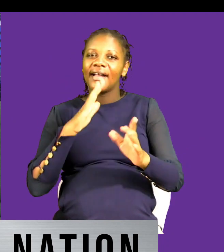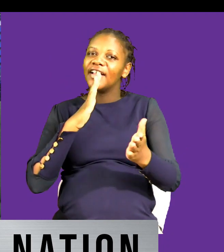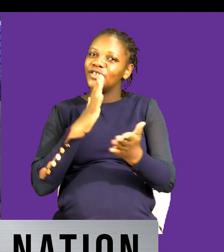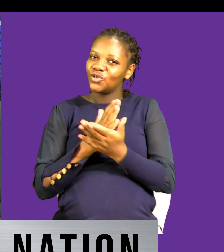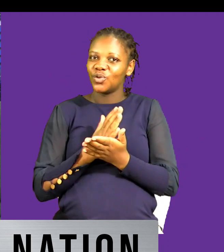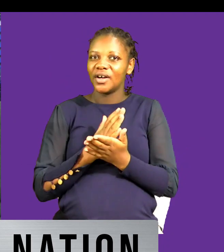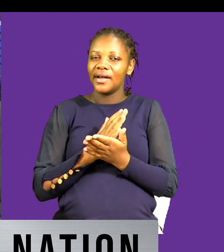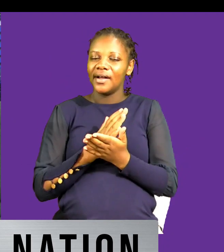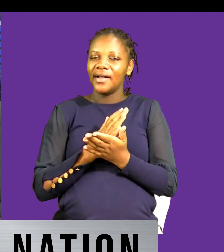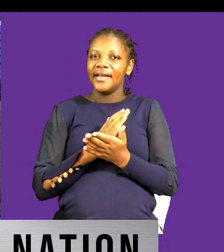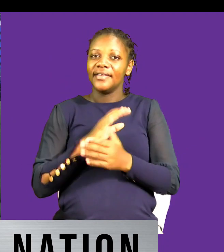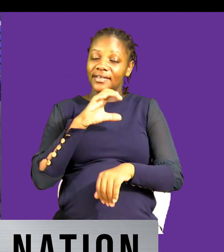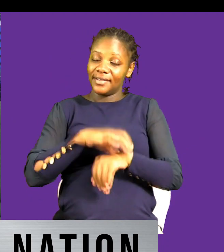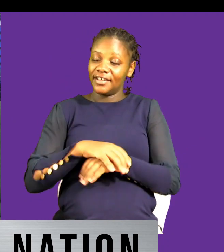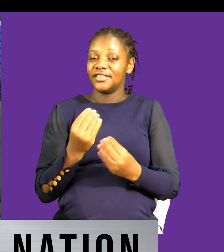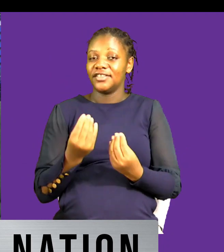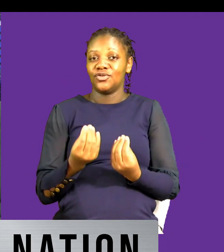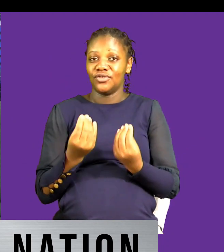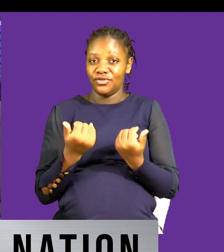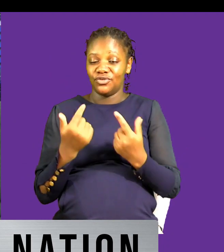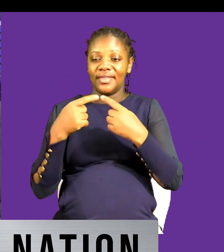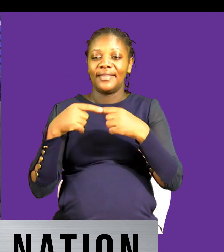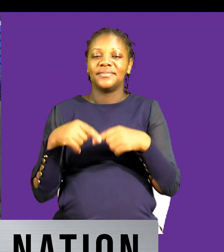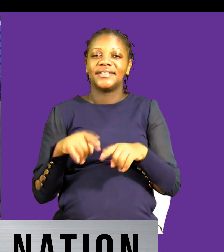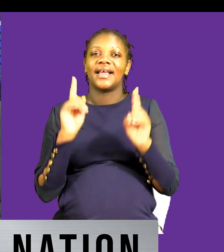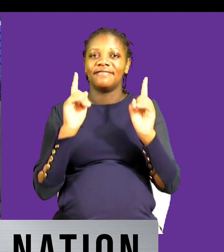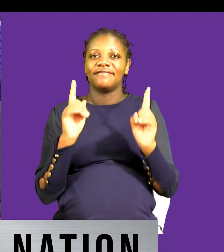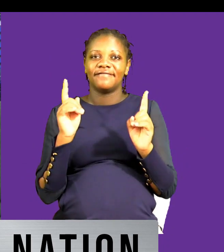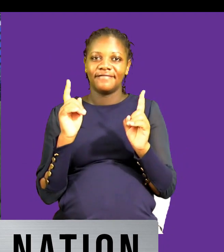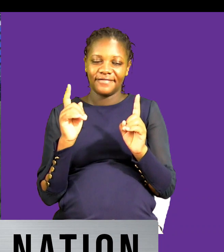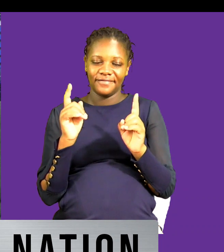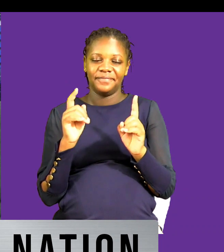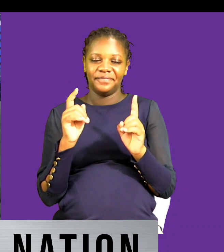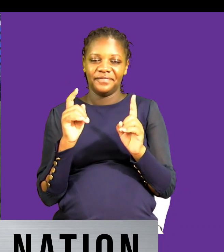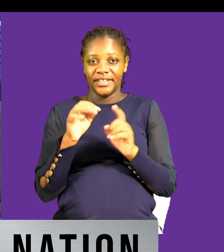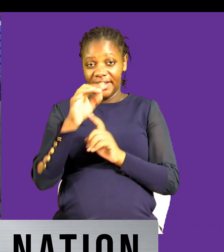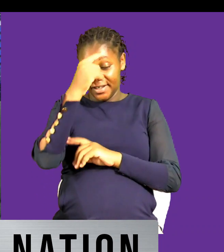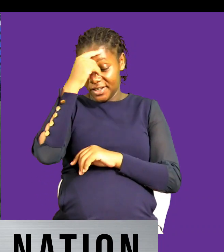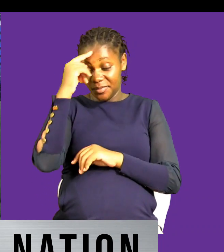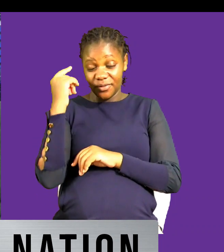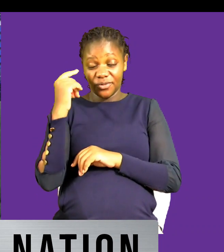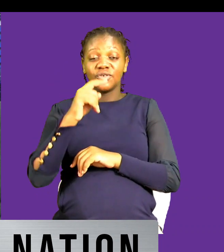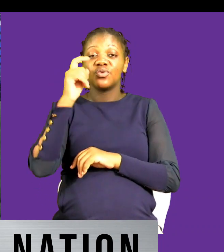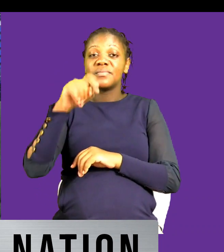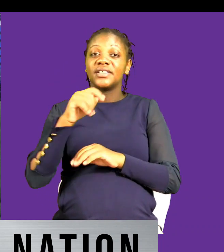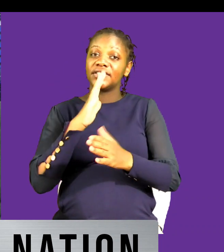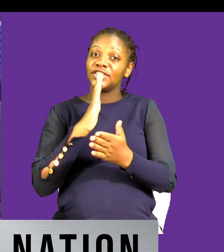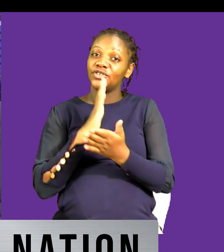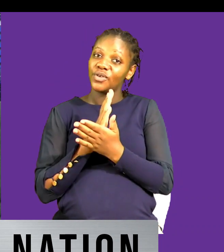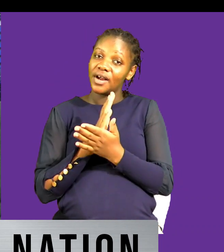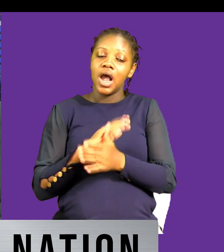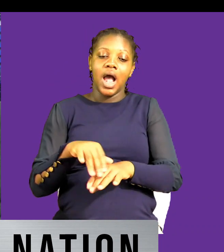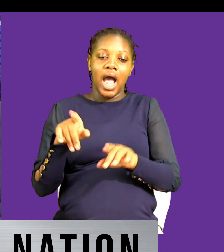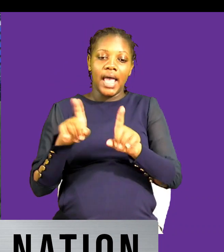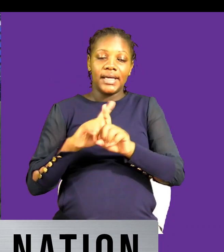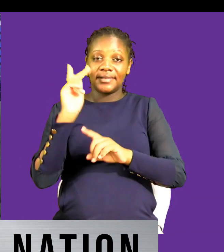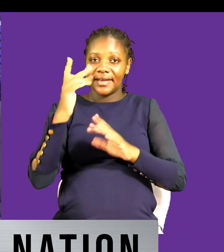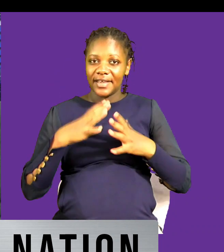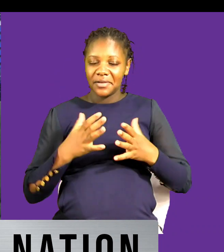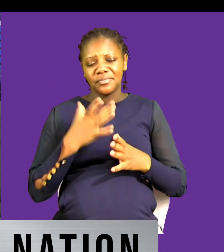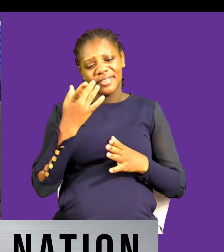those answers that Wananchi themselves have are brought to the front, because we need to ensure as Wananchi, this